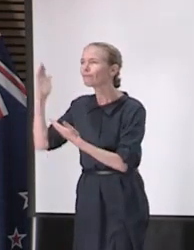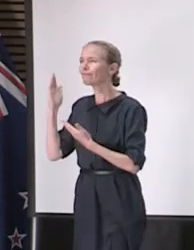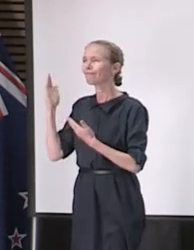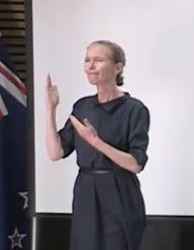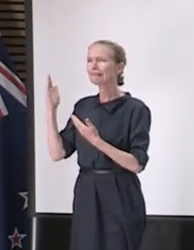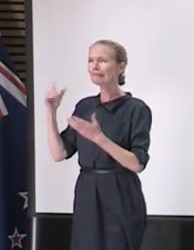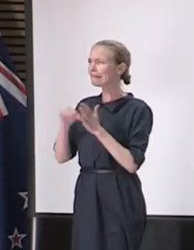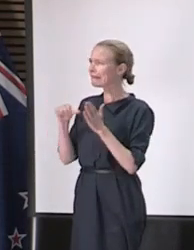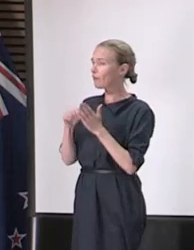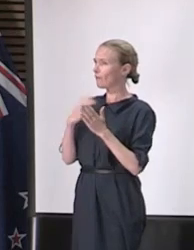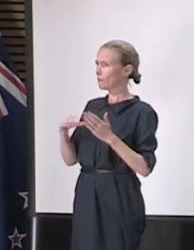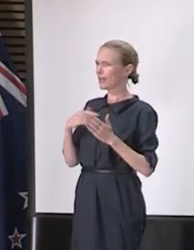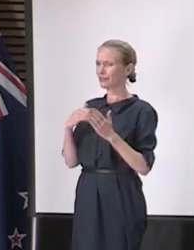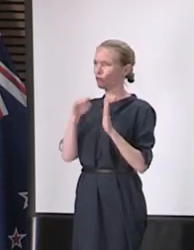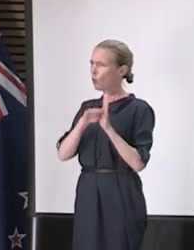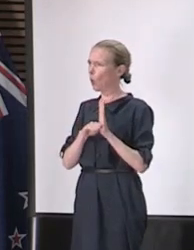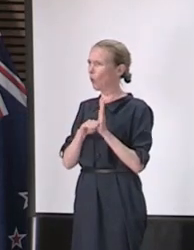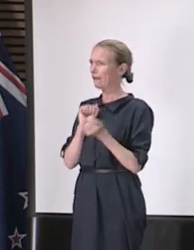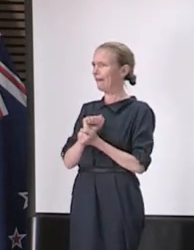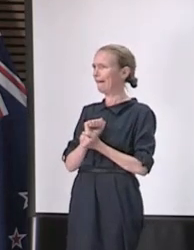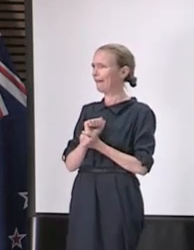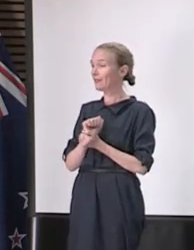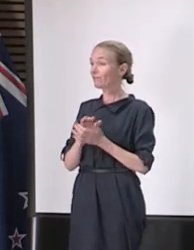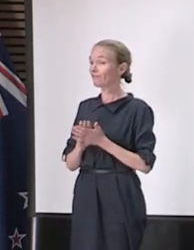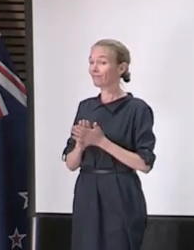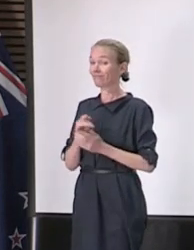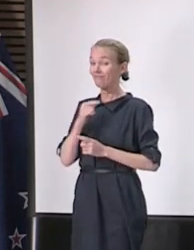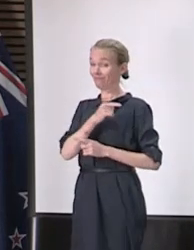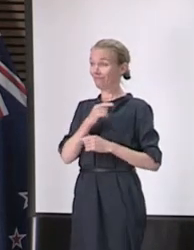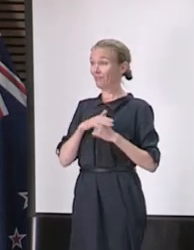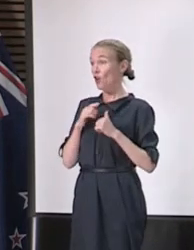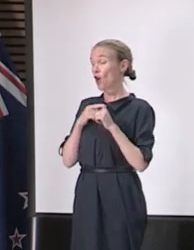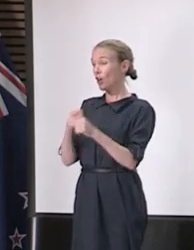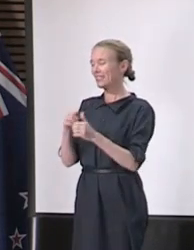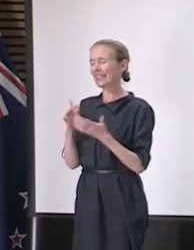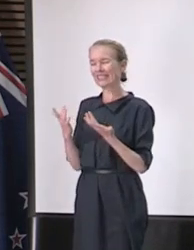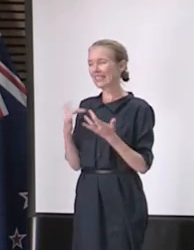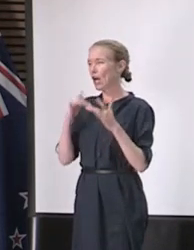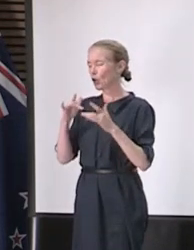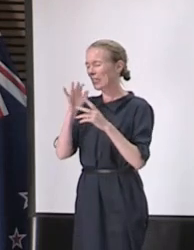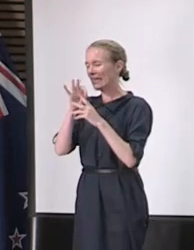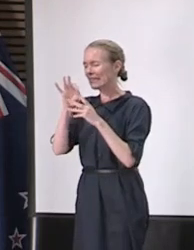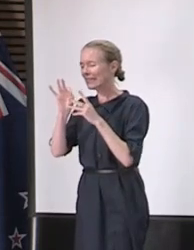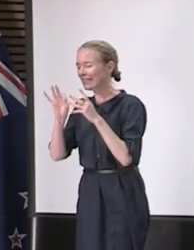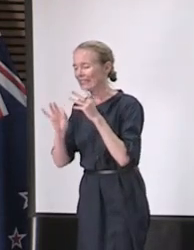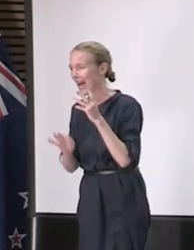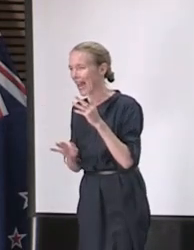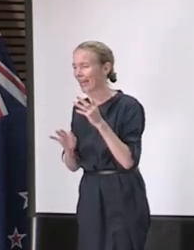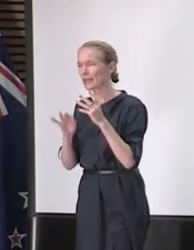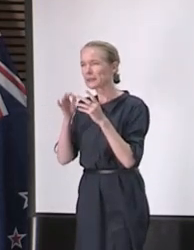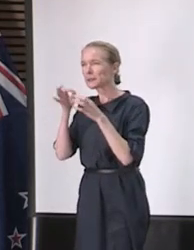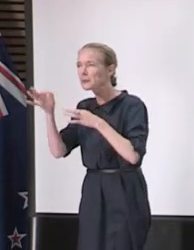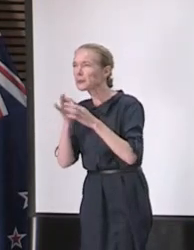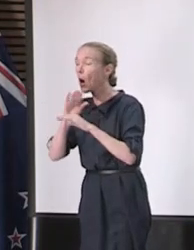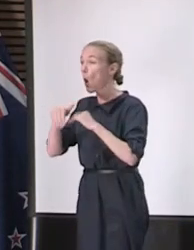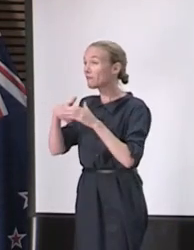feels, in terms of days, weeks and months, a lifetime away, as probably you'd imagine in the middle of global pandemic. It's not the thing that I have